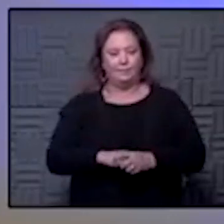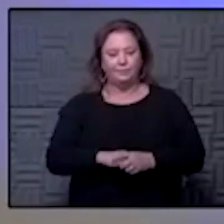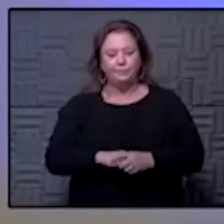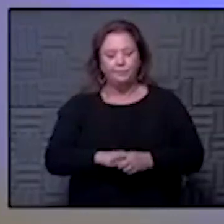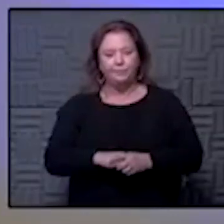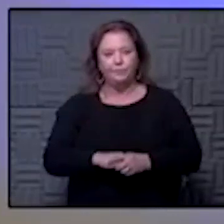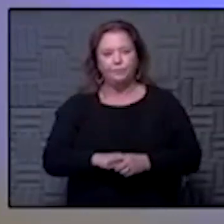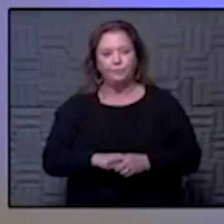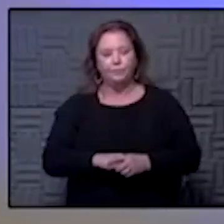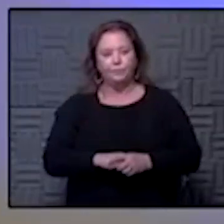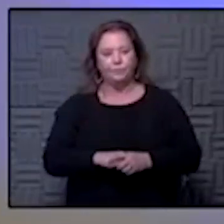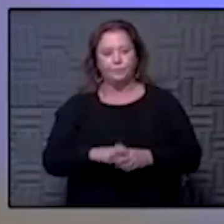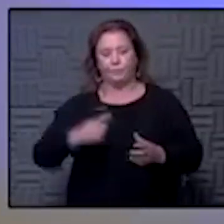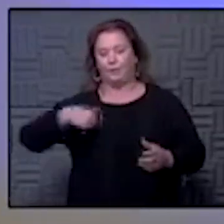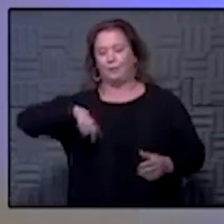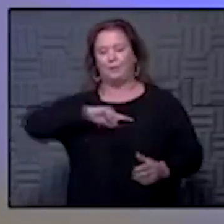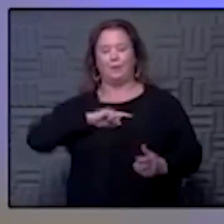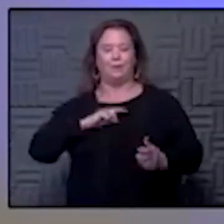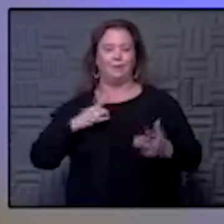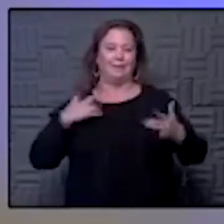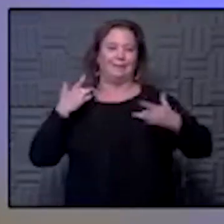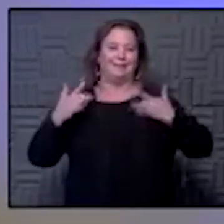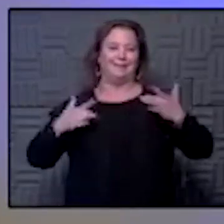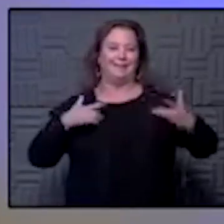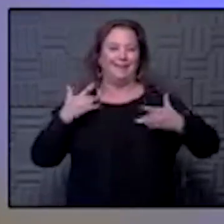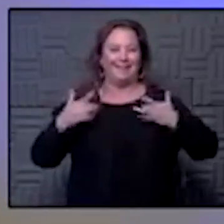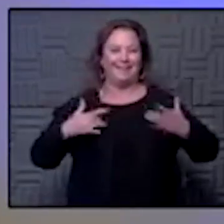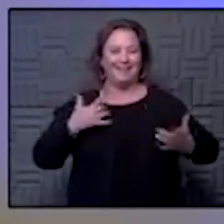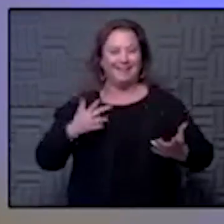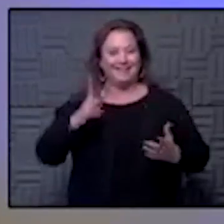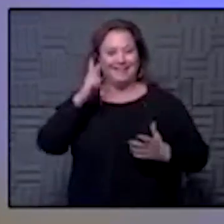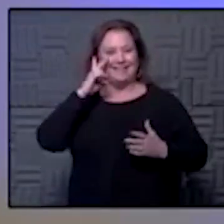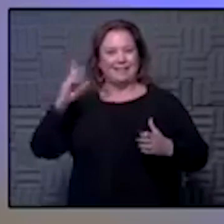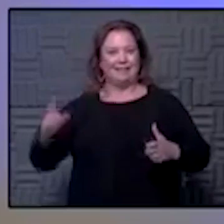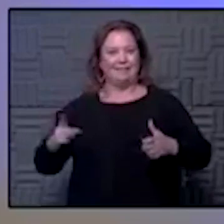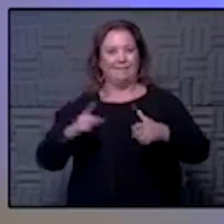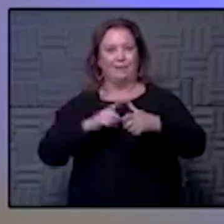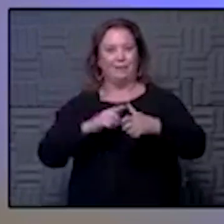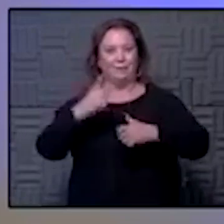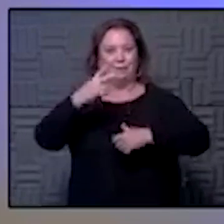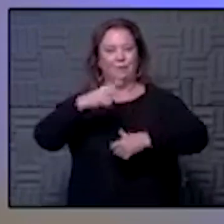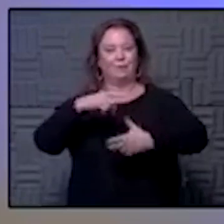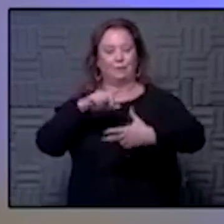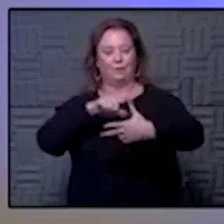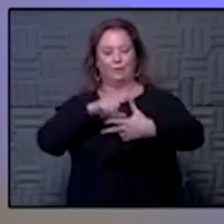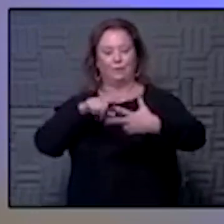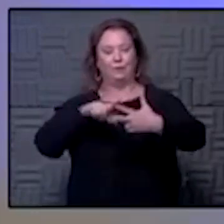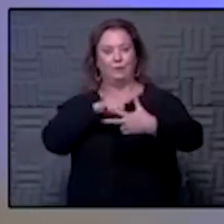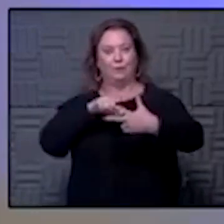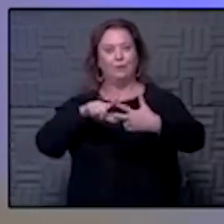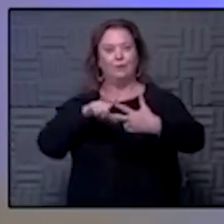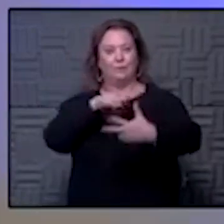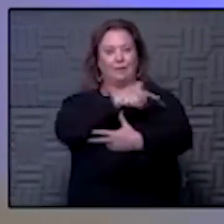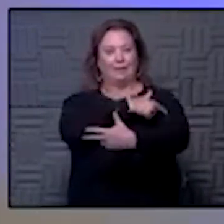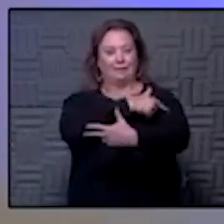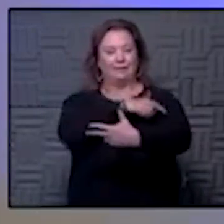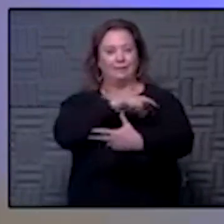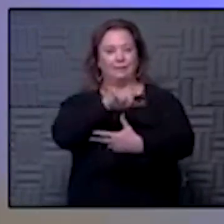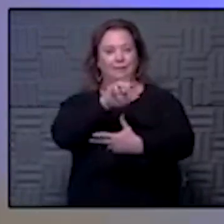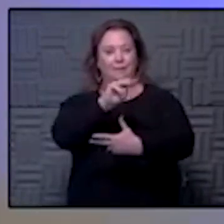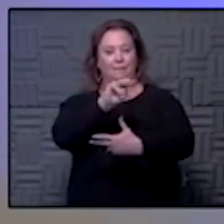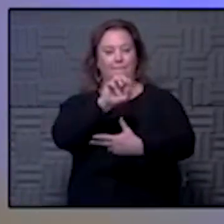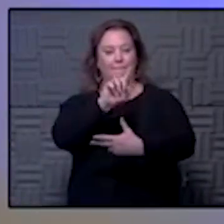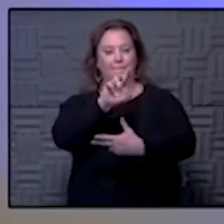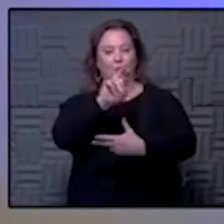Well, I mean, we're just thrilled. I mean, right now to see the first two vaccines, the Moderna and the Pfizer one that you mentioned, to have